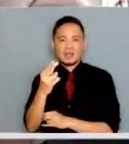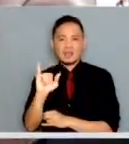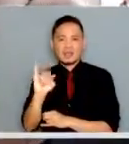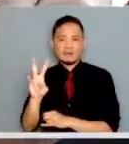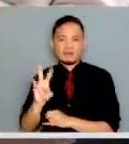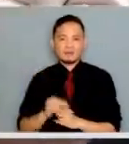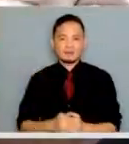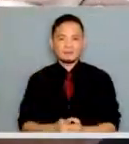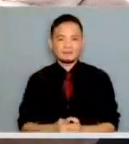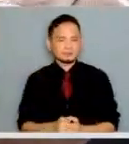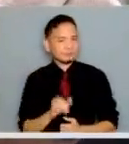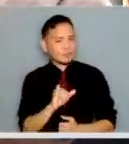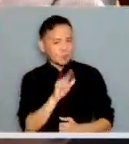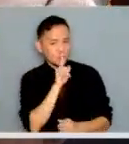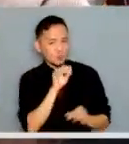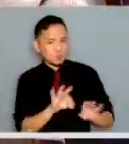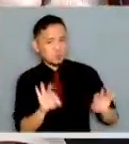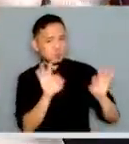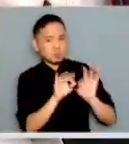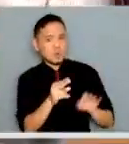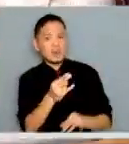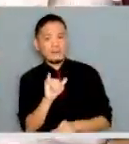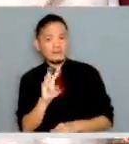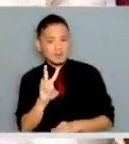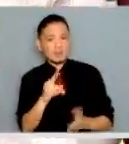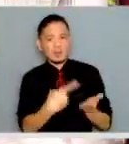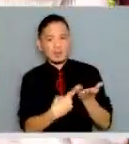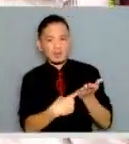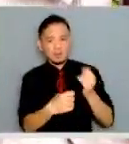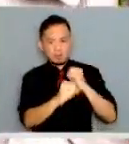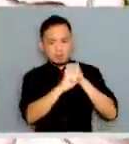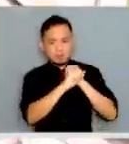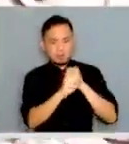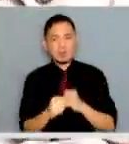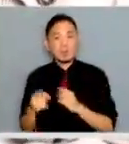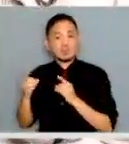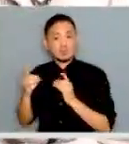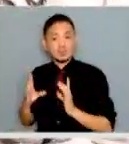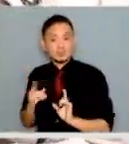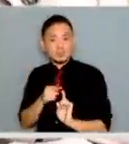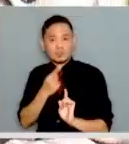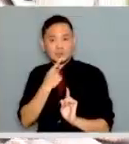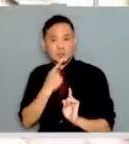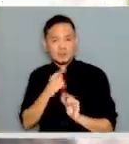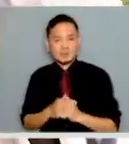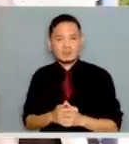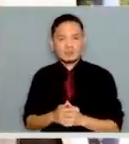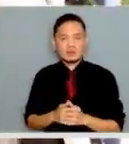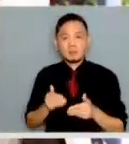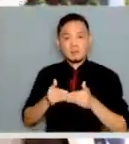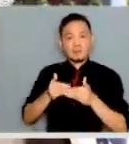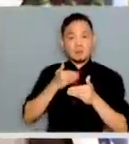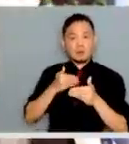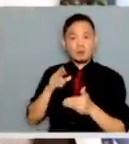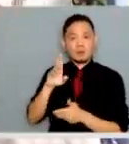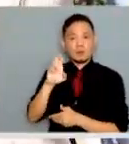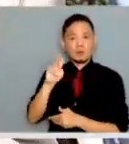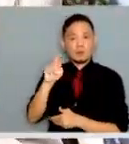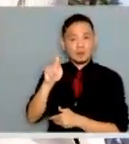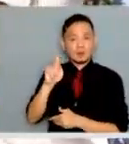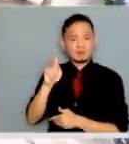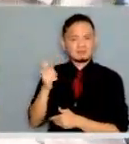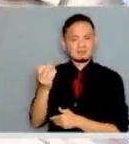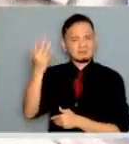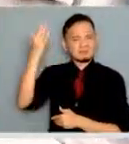yes. From the words of our director, si Sir Robbie Guevara, in their previous staging of Rent some years ago, I think around 2010, 2011,